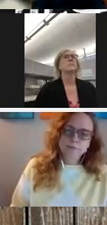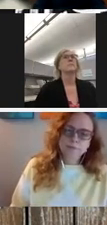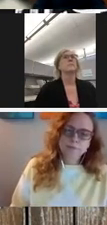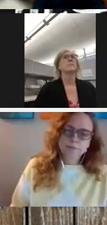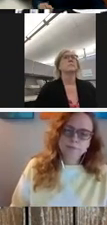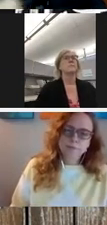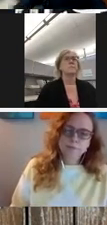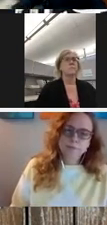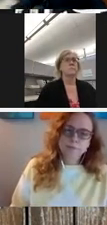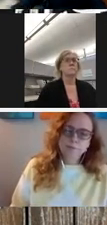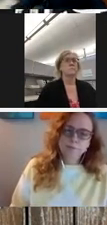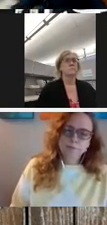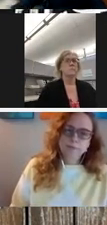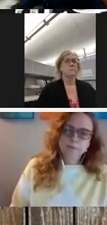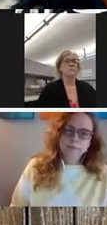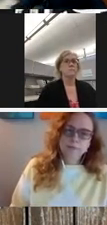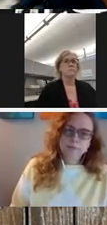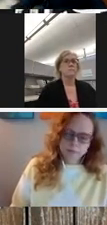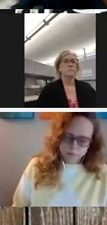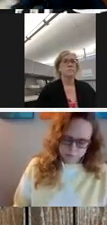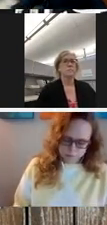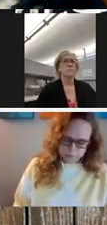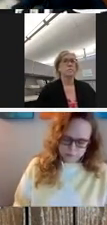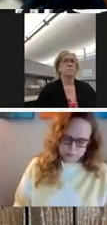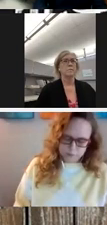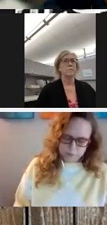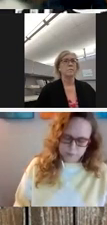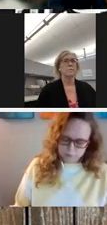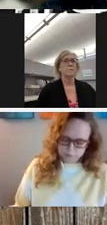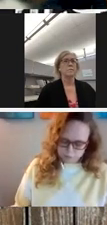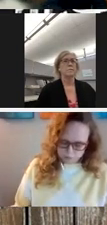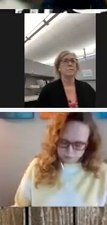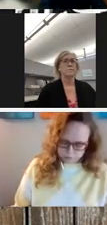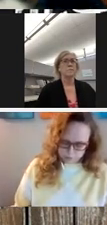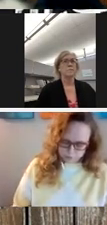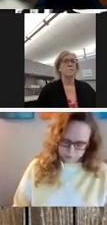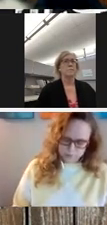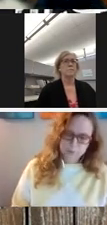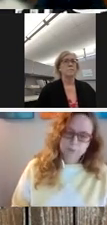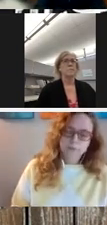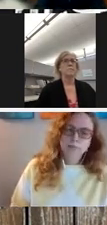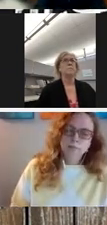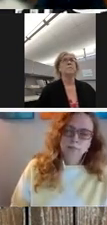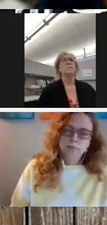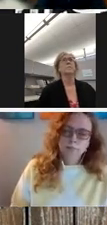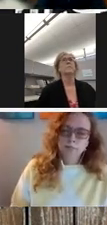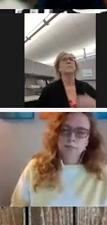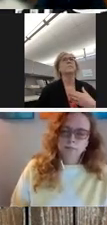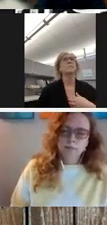requirement and hiring people knowing that there's some skills gaps, but those soft skills are there.